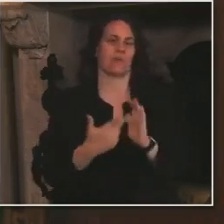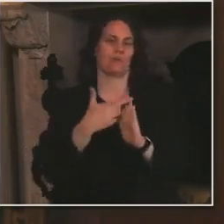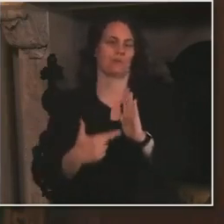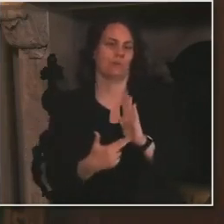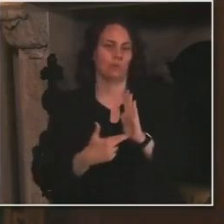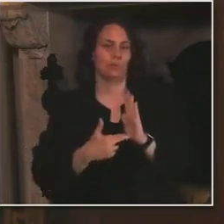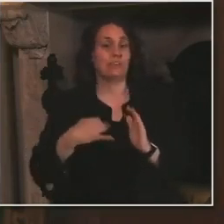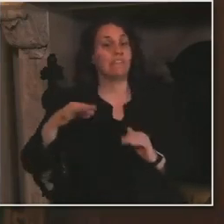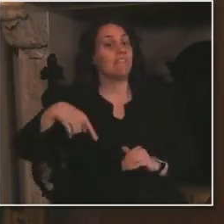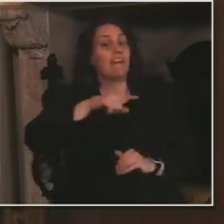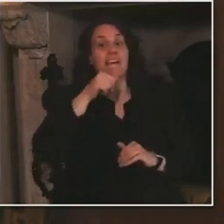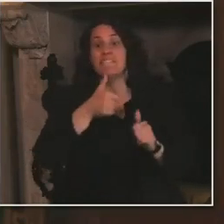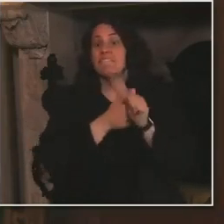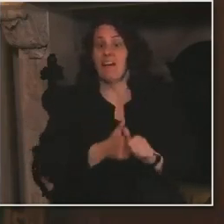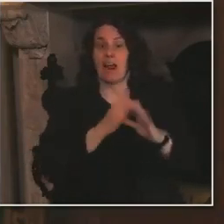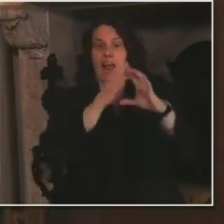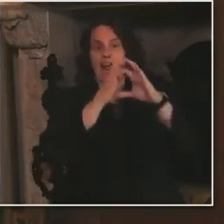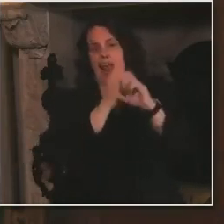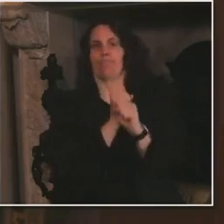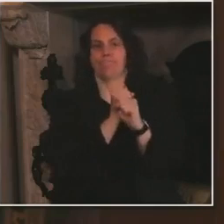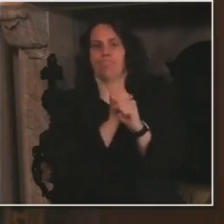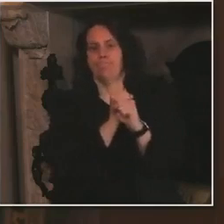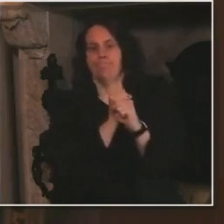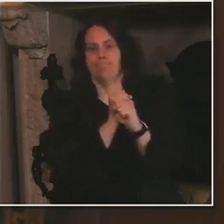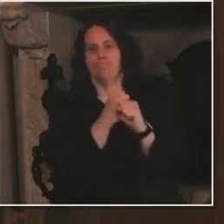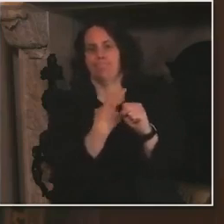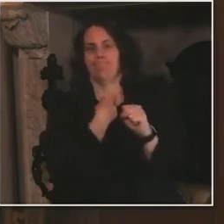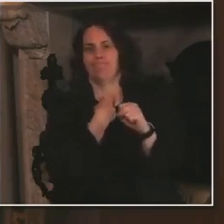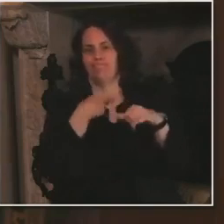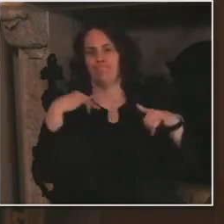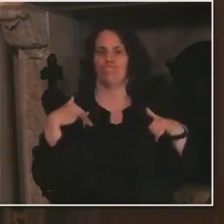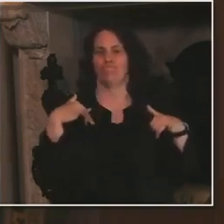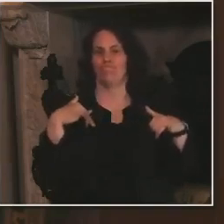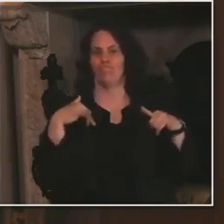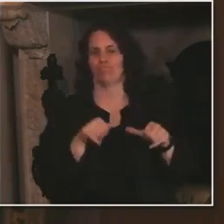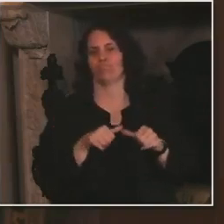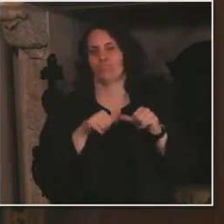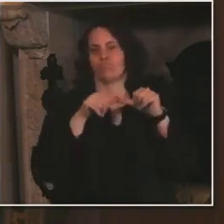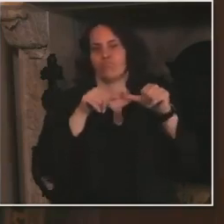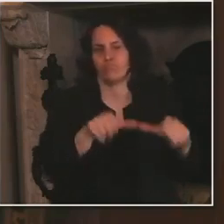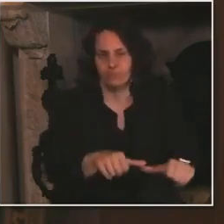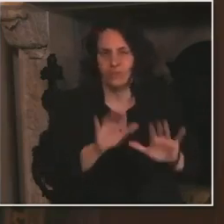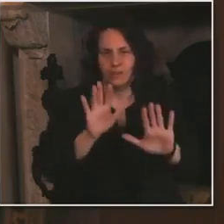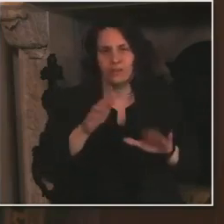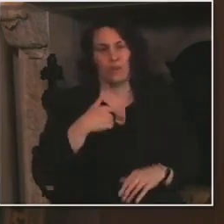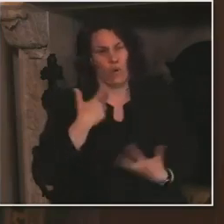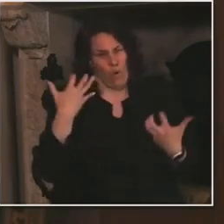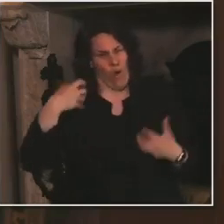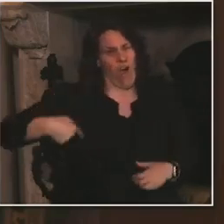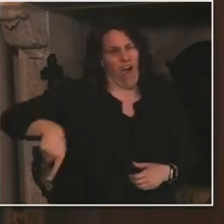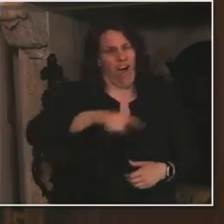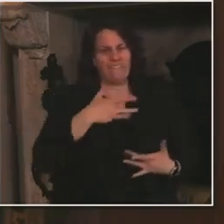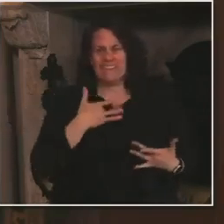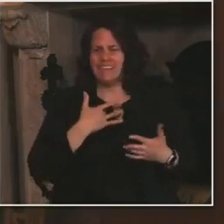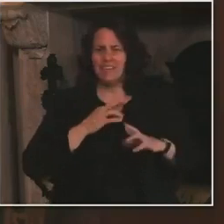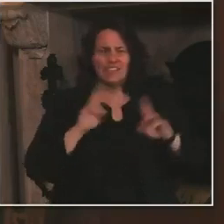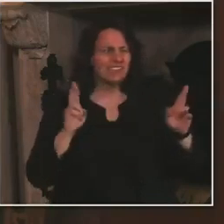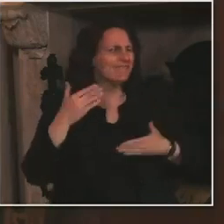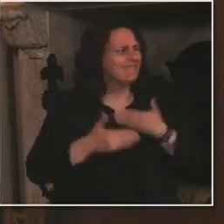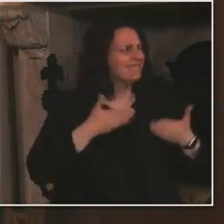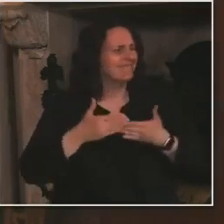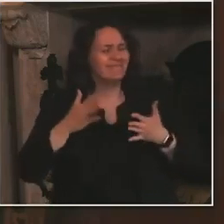some motivation. I was like, when we say we're in this together, like our strategy for staying back at work and not at home really depends